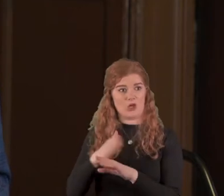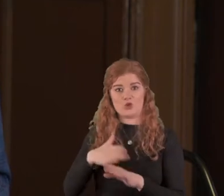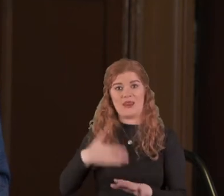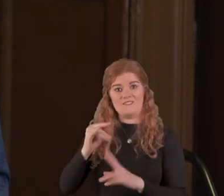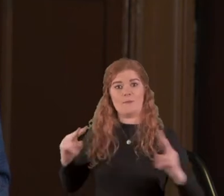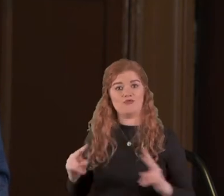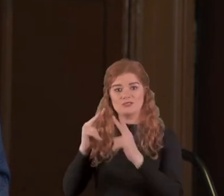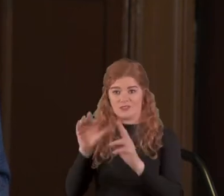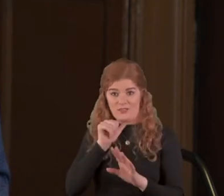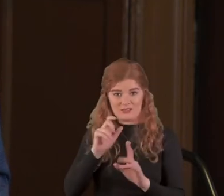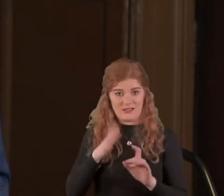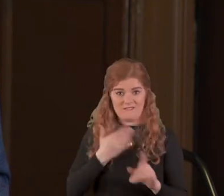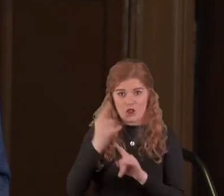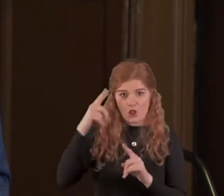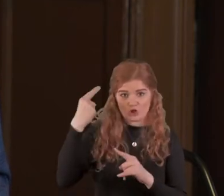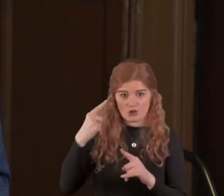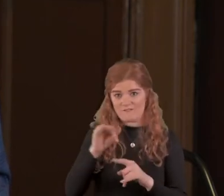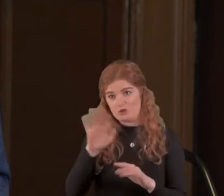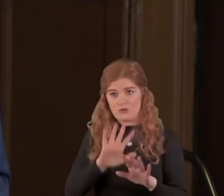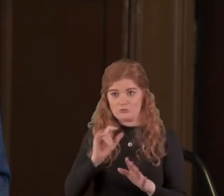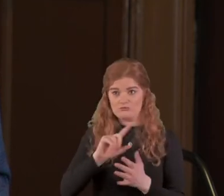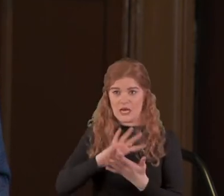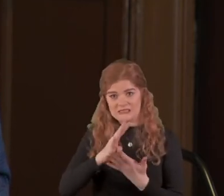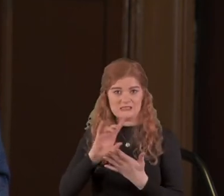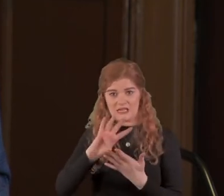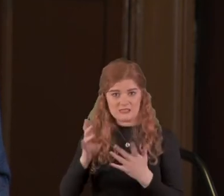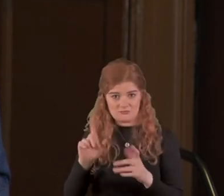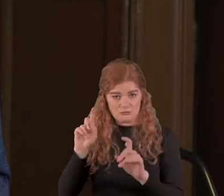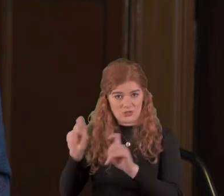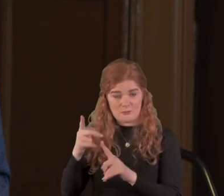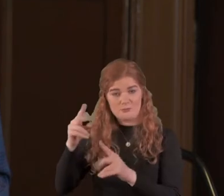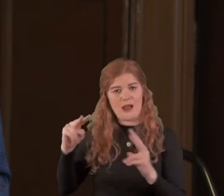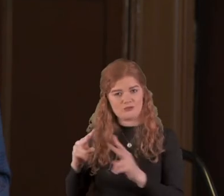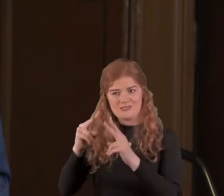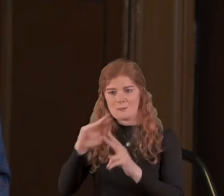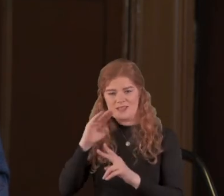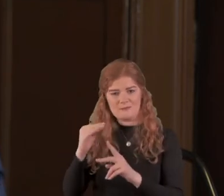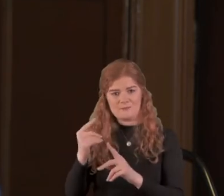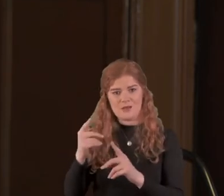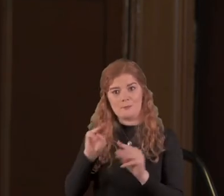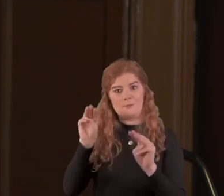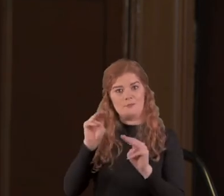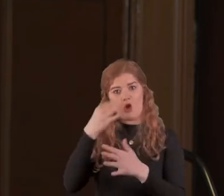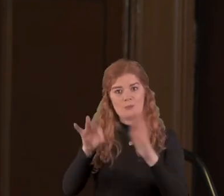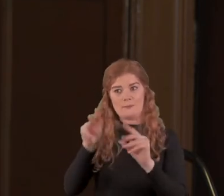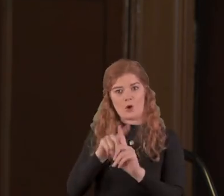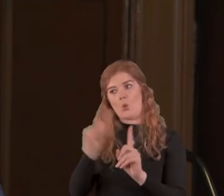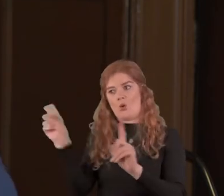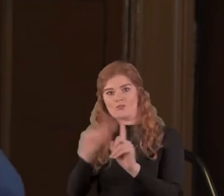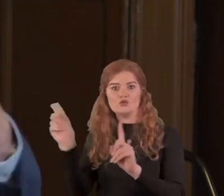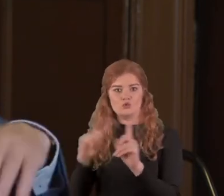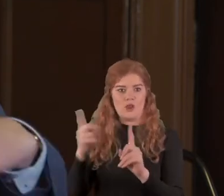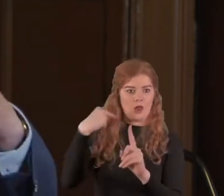in London for most of 1919. And cabinet ministers are shuttling over to Paris to get their instructions. So